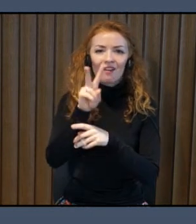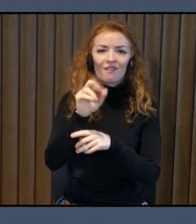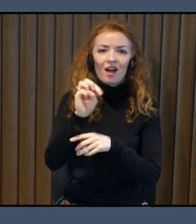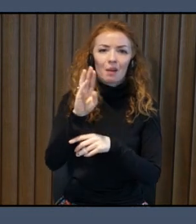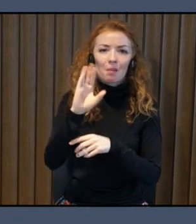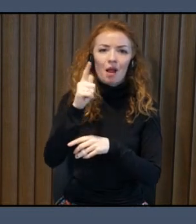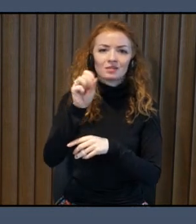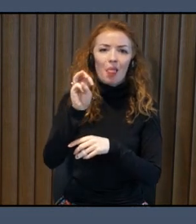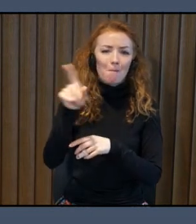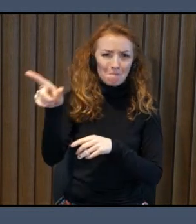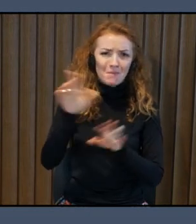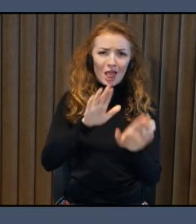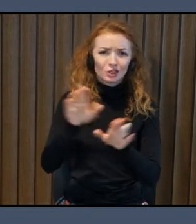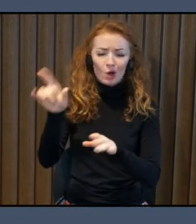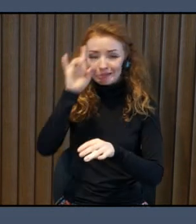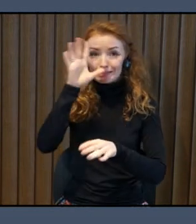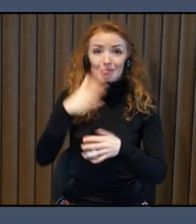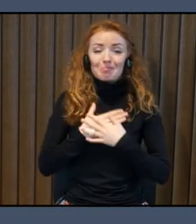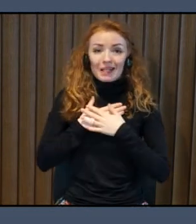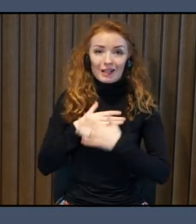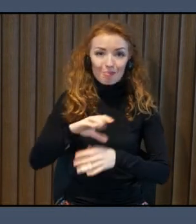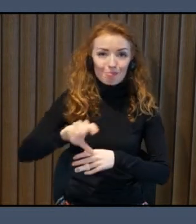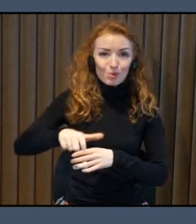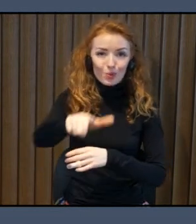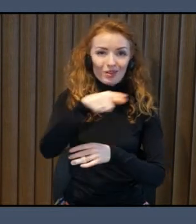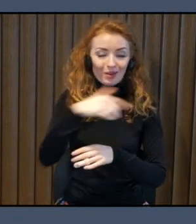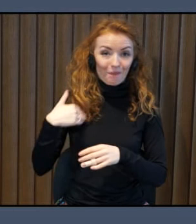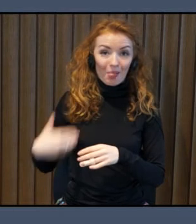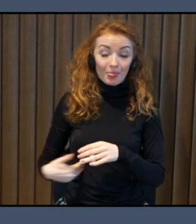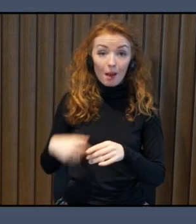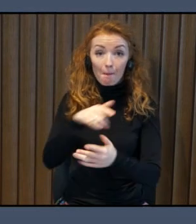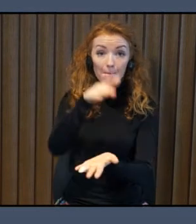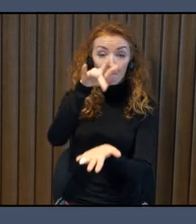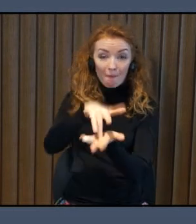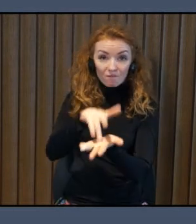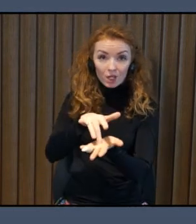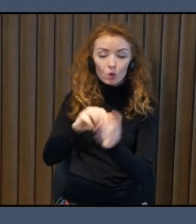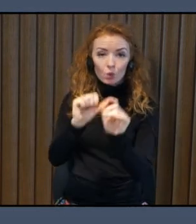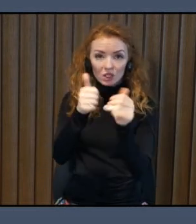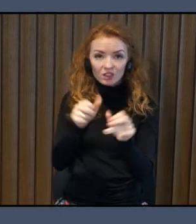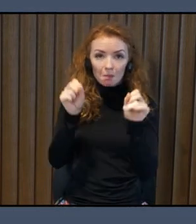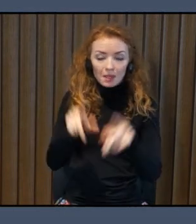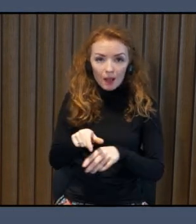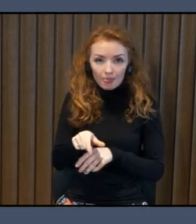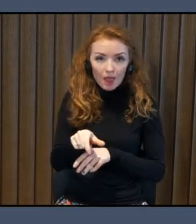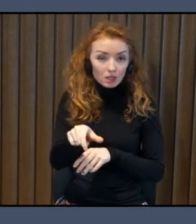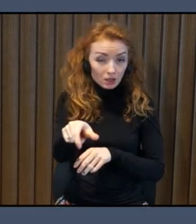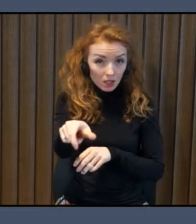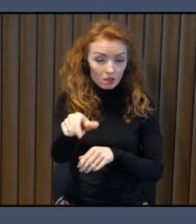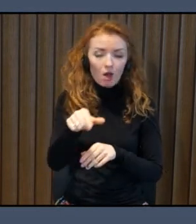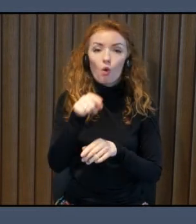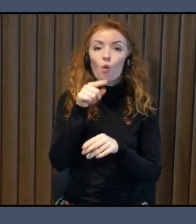for Kuldīga town. And our director, Varis Braslov, when he filmed all his films,